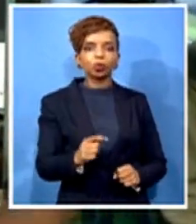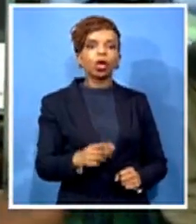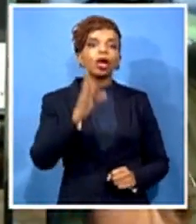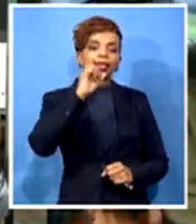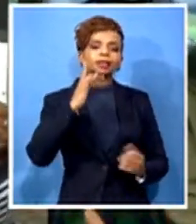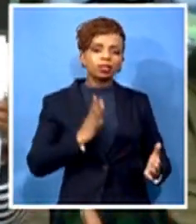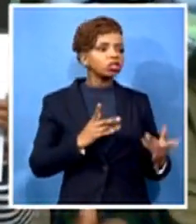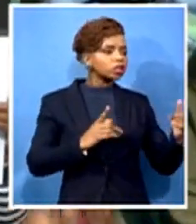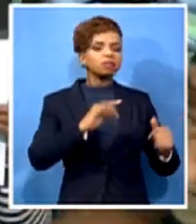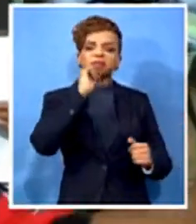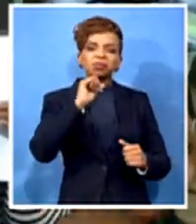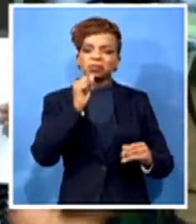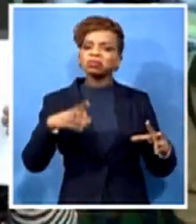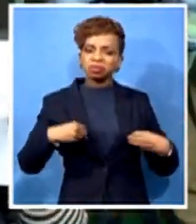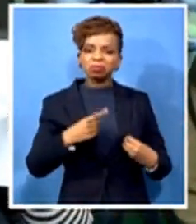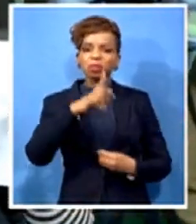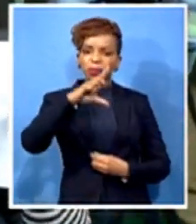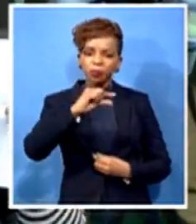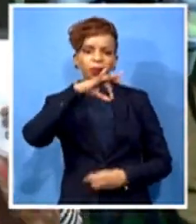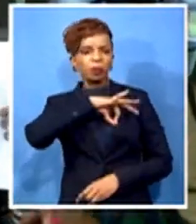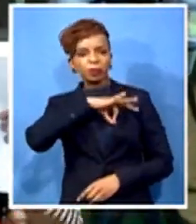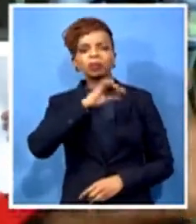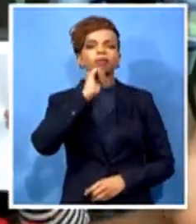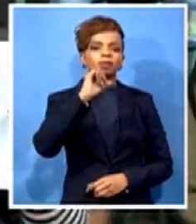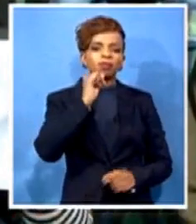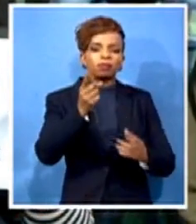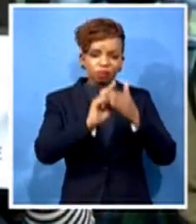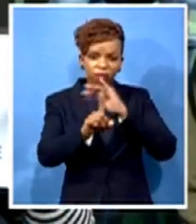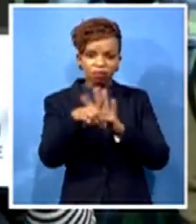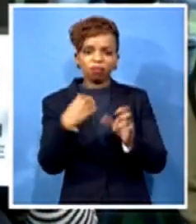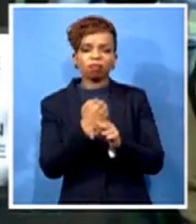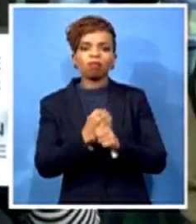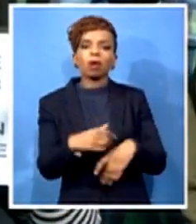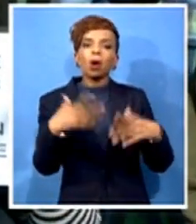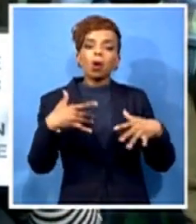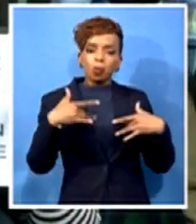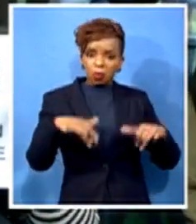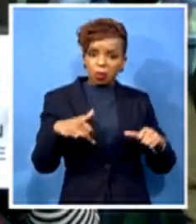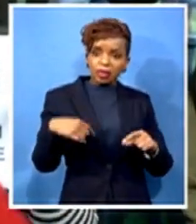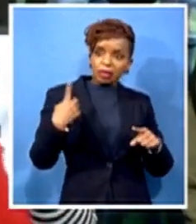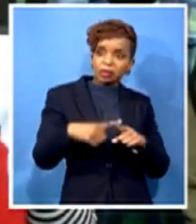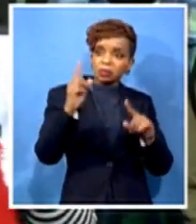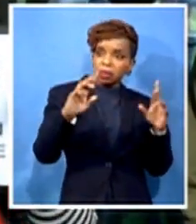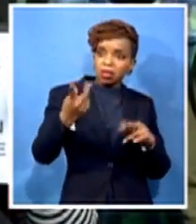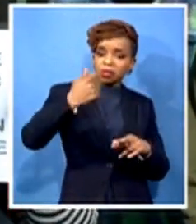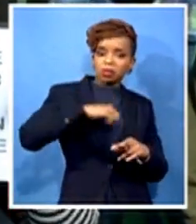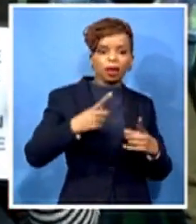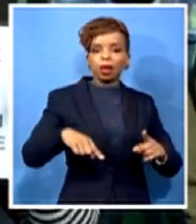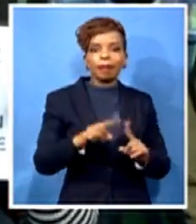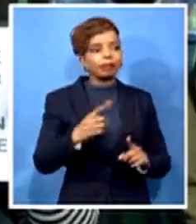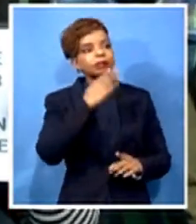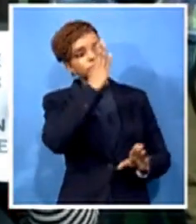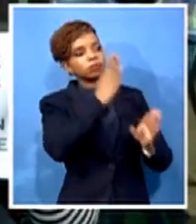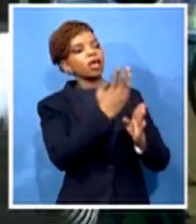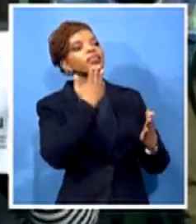work for this little amount, or we wait until you are ready. But they were just told, thank you for coming. Let's talk about the school governing body. What is